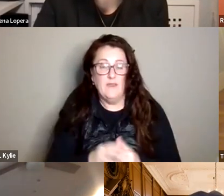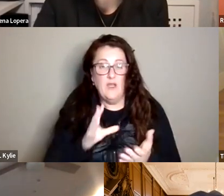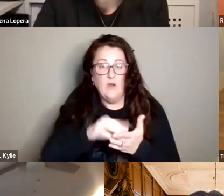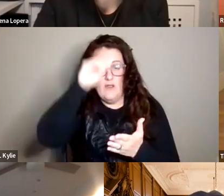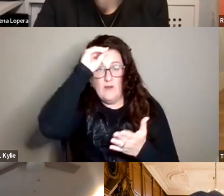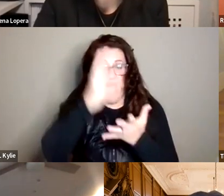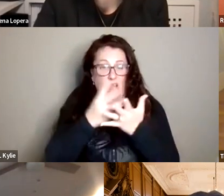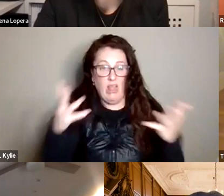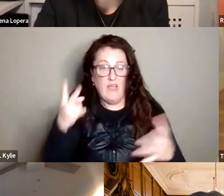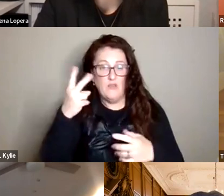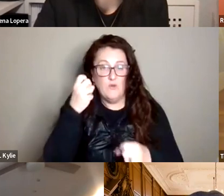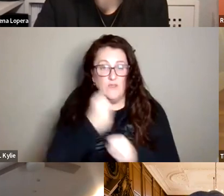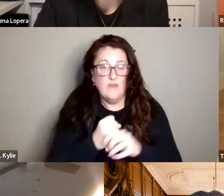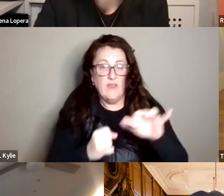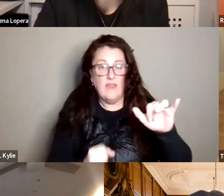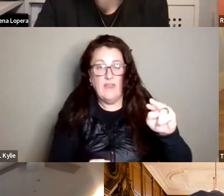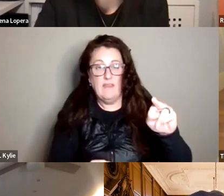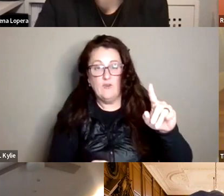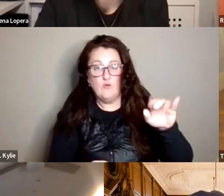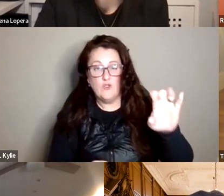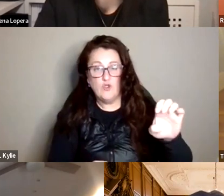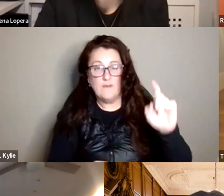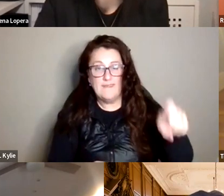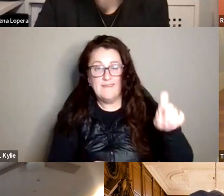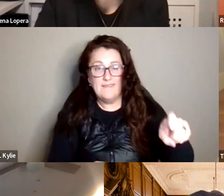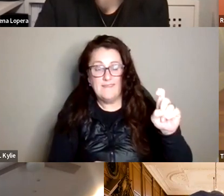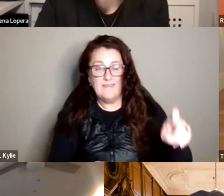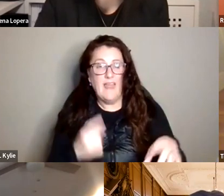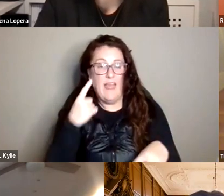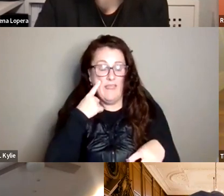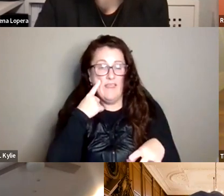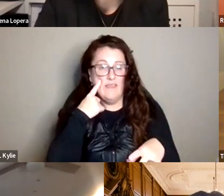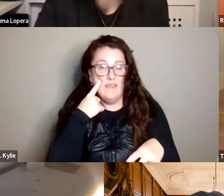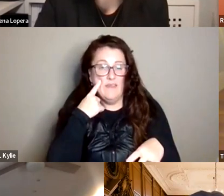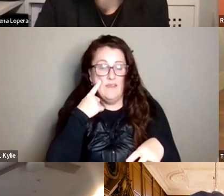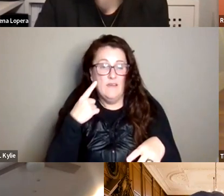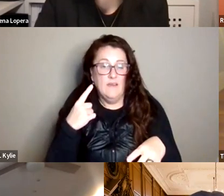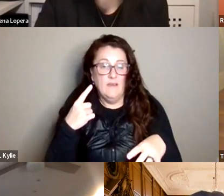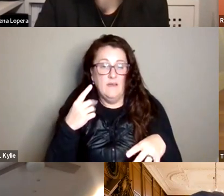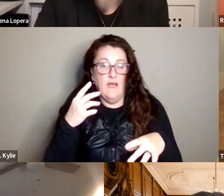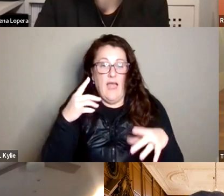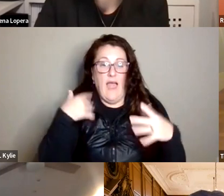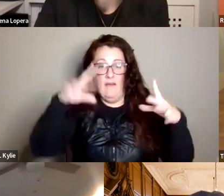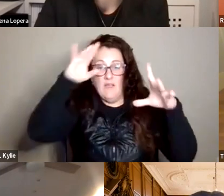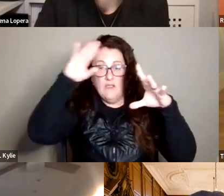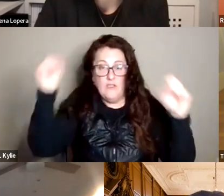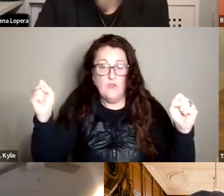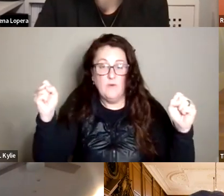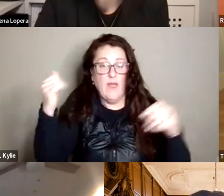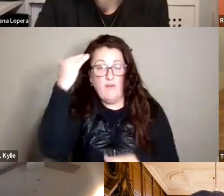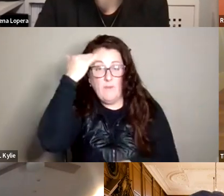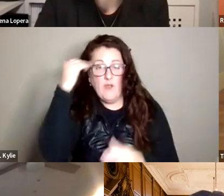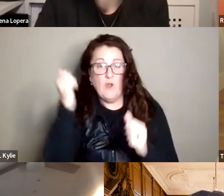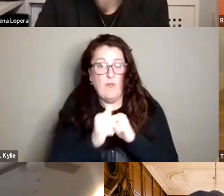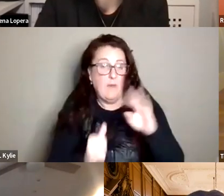in these past 2 years about our infrastructure needs. And I really think that we need to have a superintendent familiar with the Boston